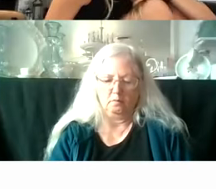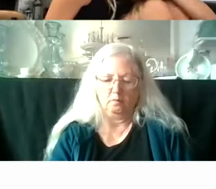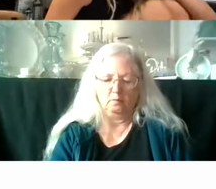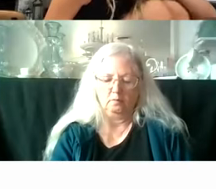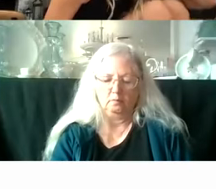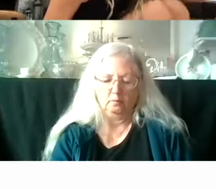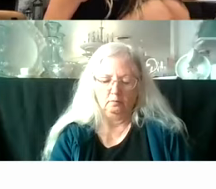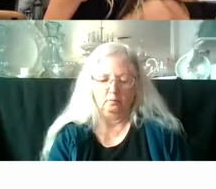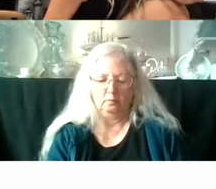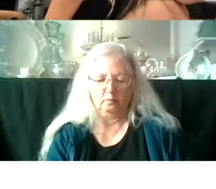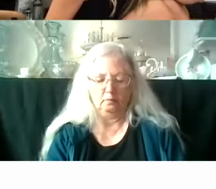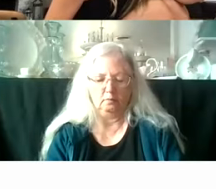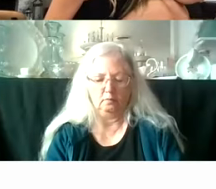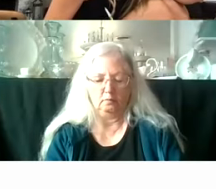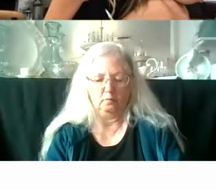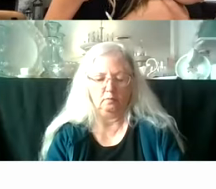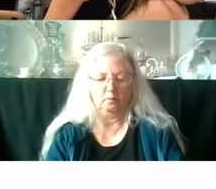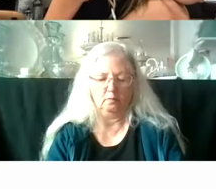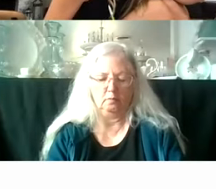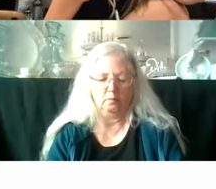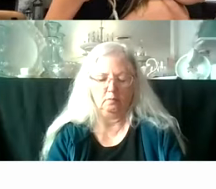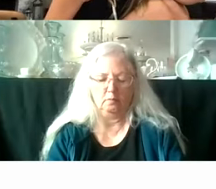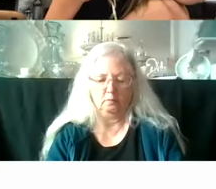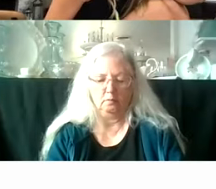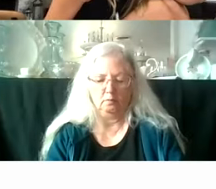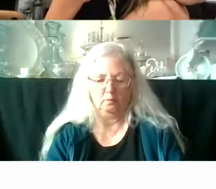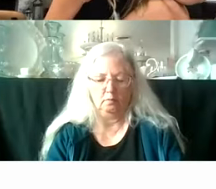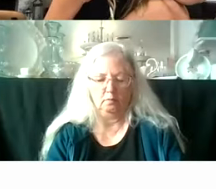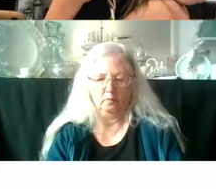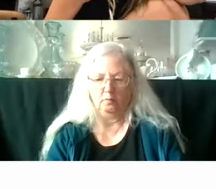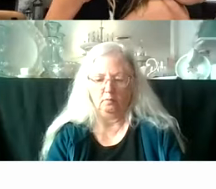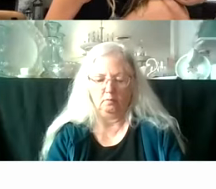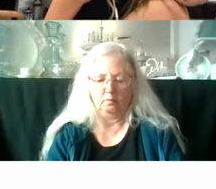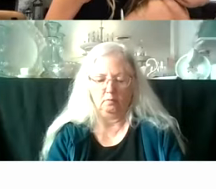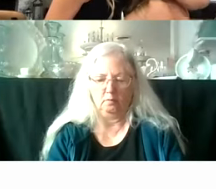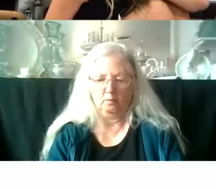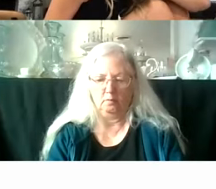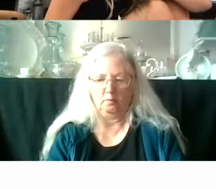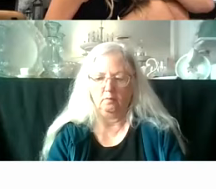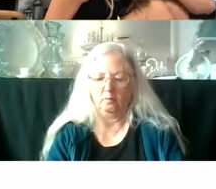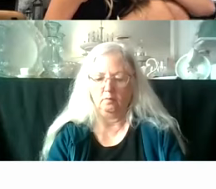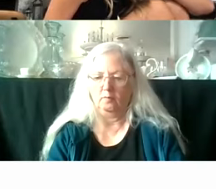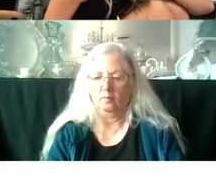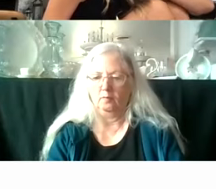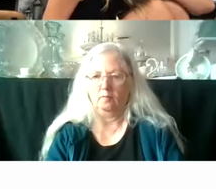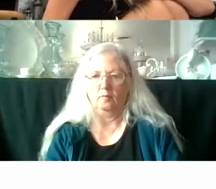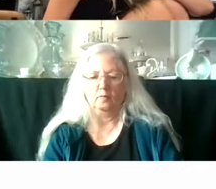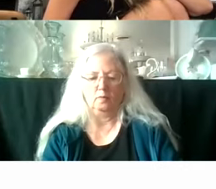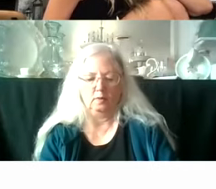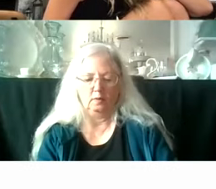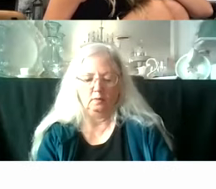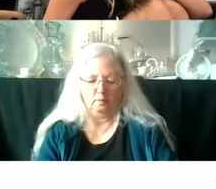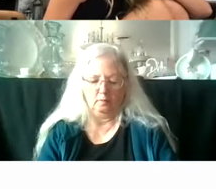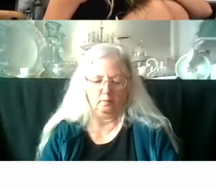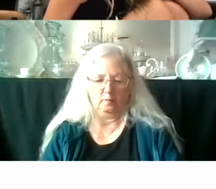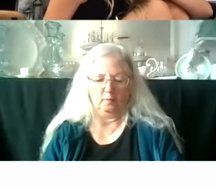the particular gene. But as we know, DNA strands don't hang out by themselves. There is going to